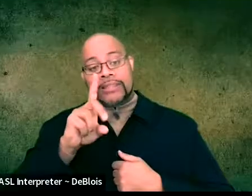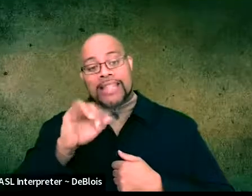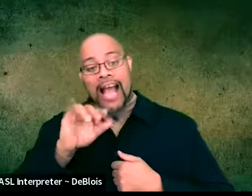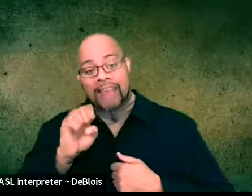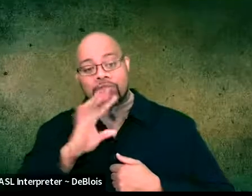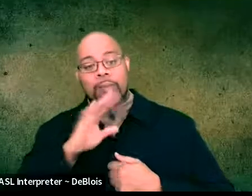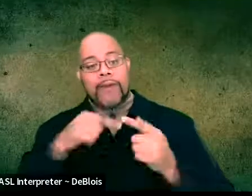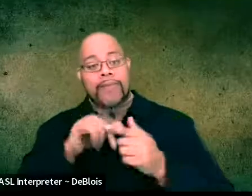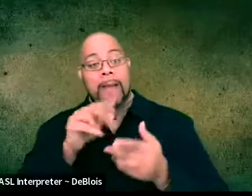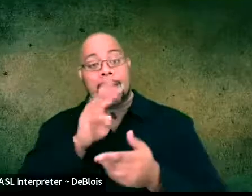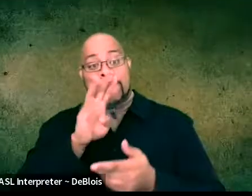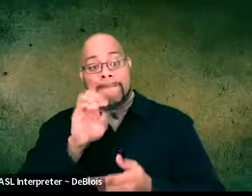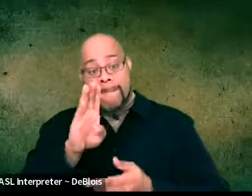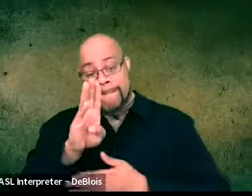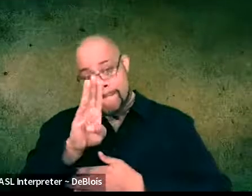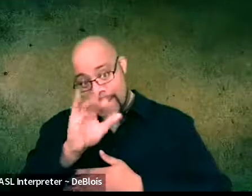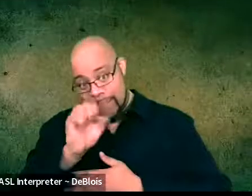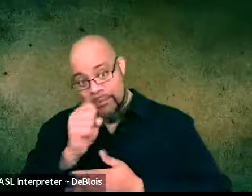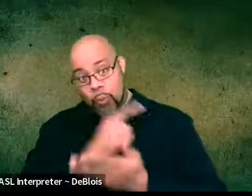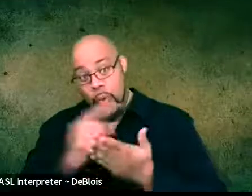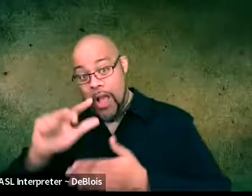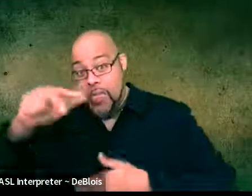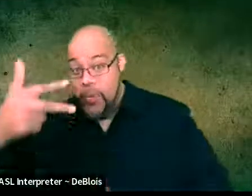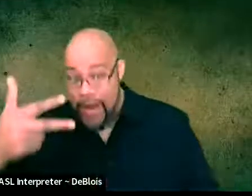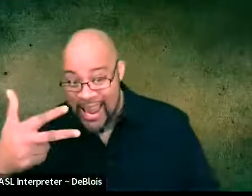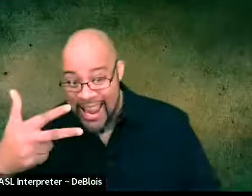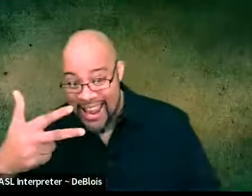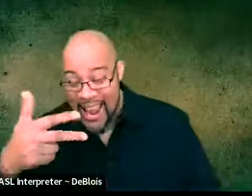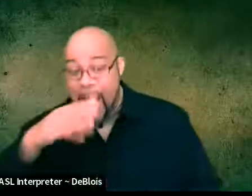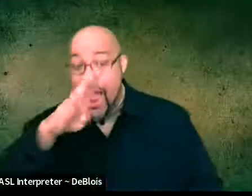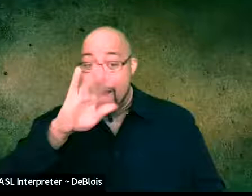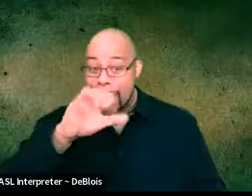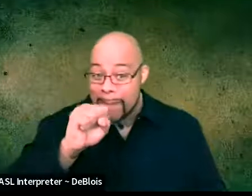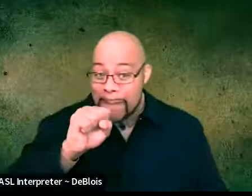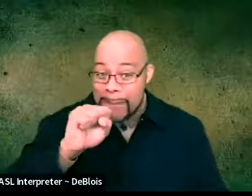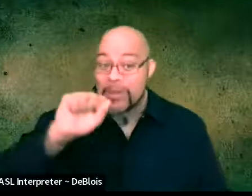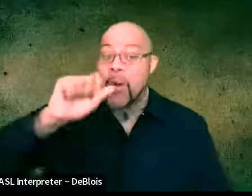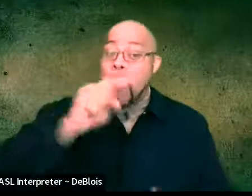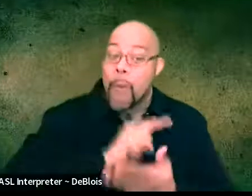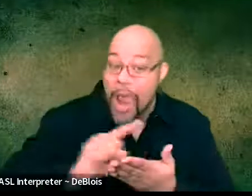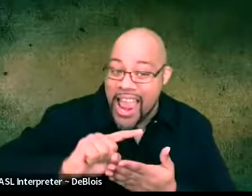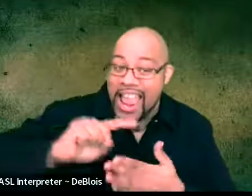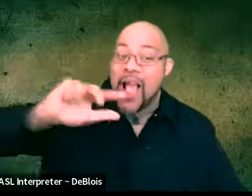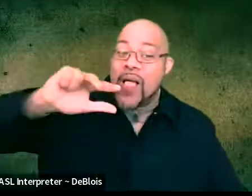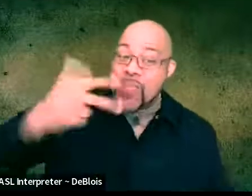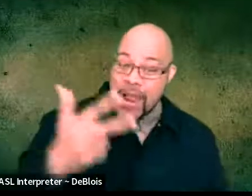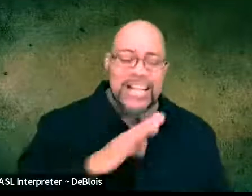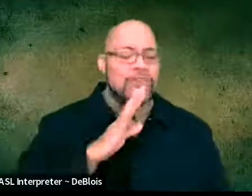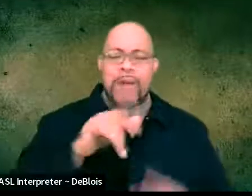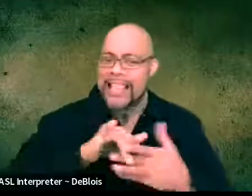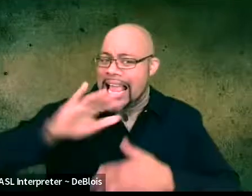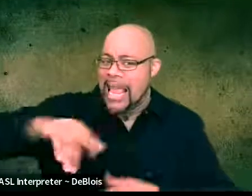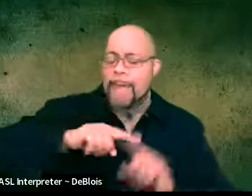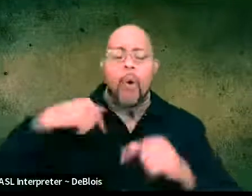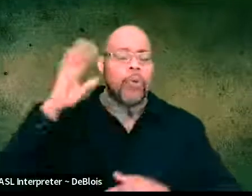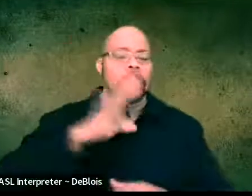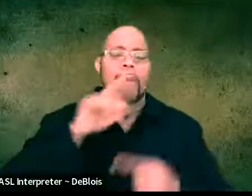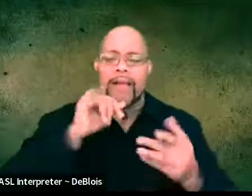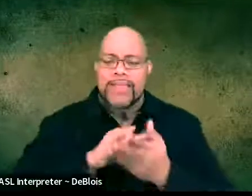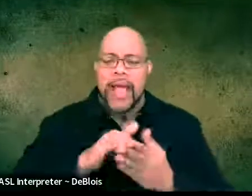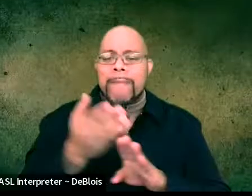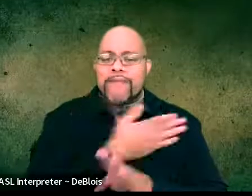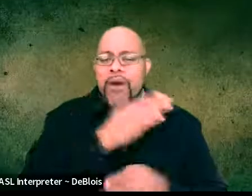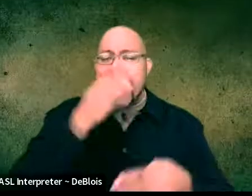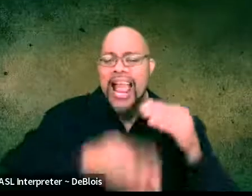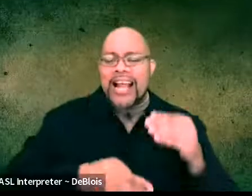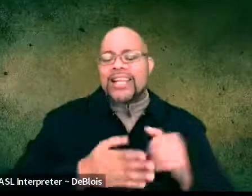about BIMS Week 3, BIMS Week 3, BIMS Week 3. We're not going to talk about it yet, but we will talk about it before the end